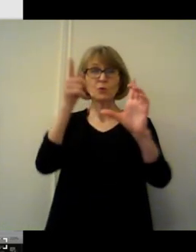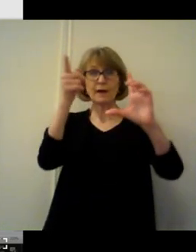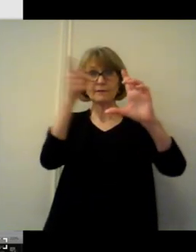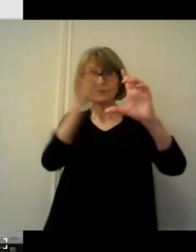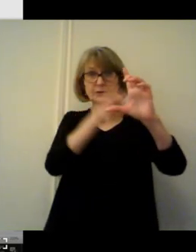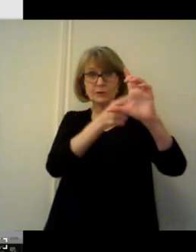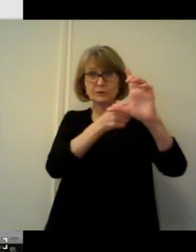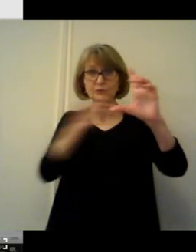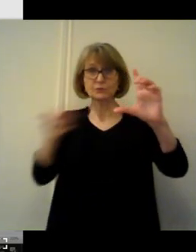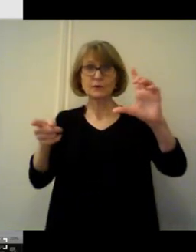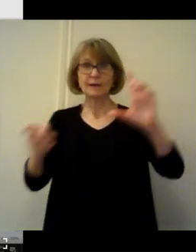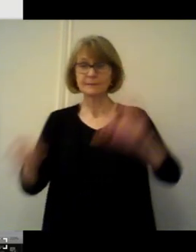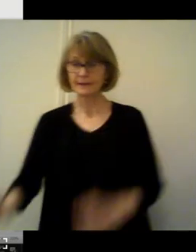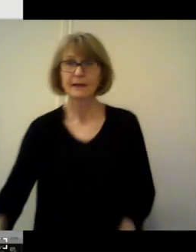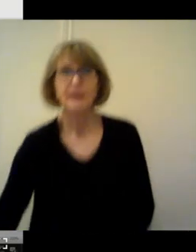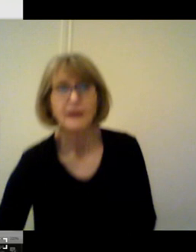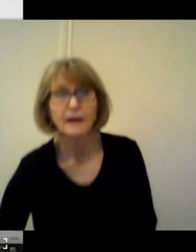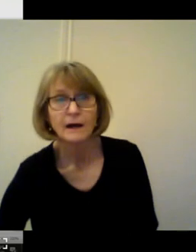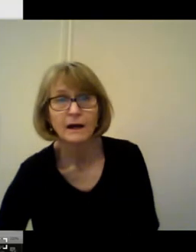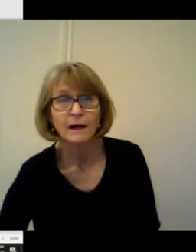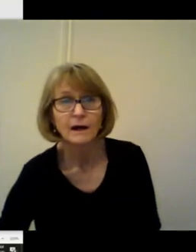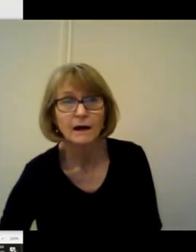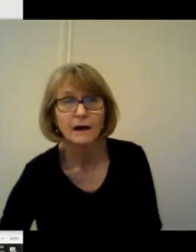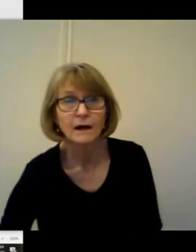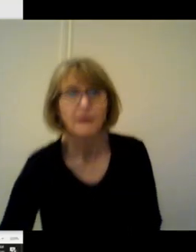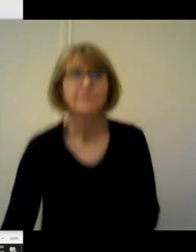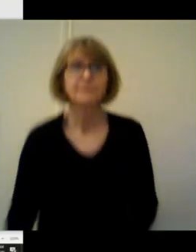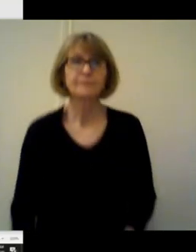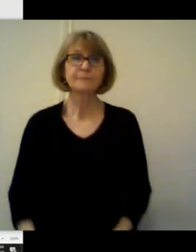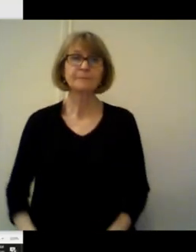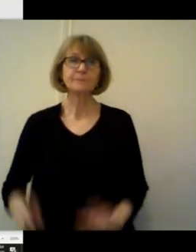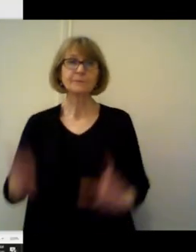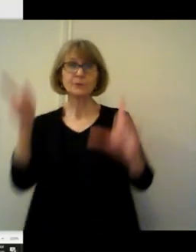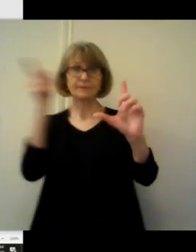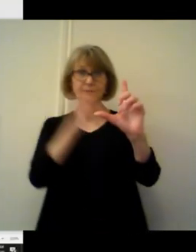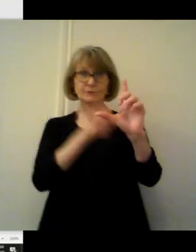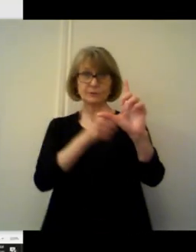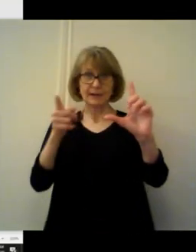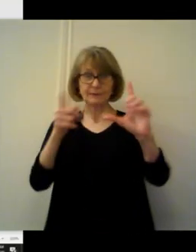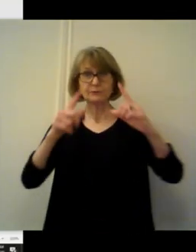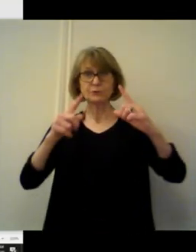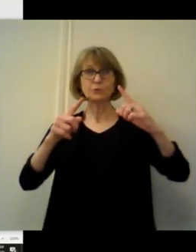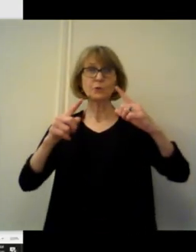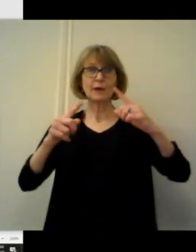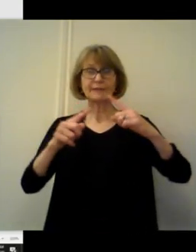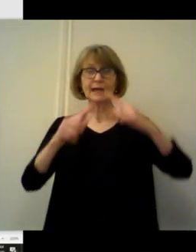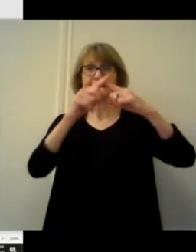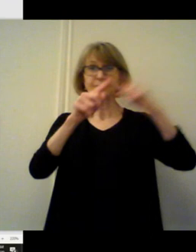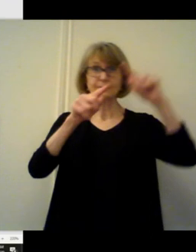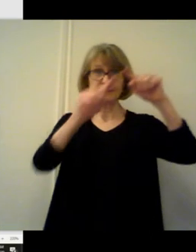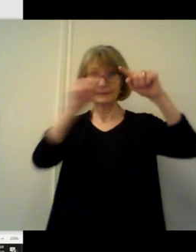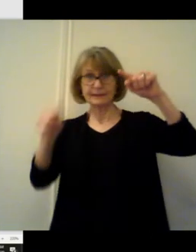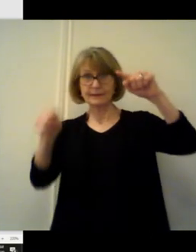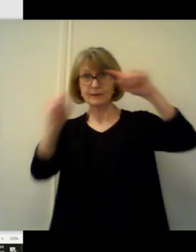center. Okay, not in the center. All right, so then here's my intercepted arc, 60. Now there's